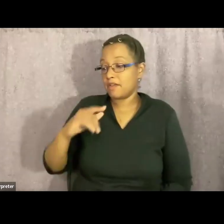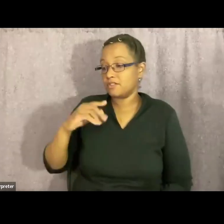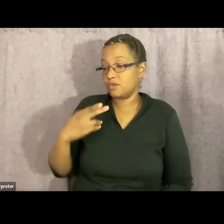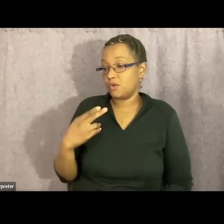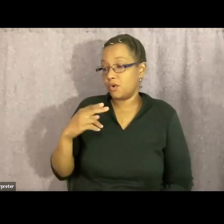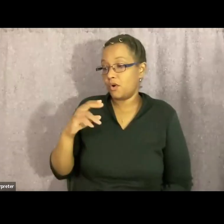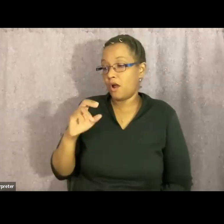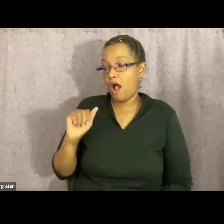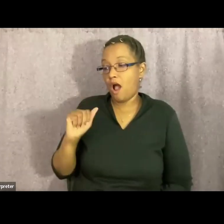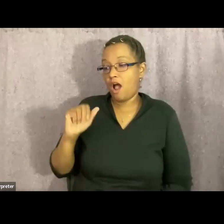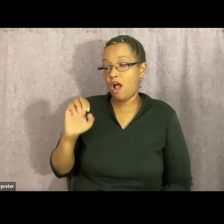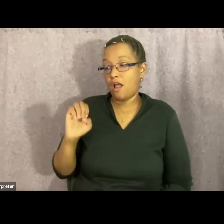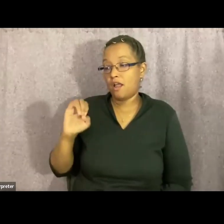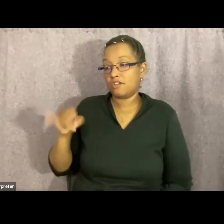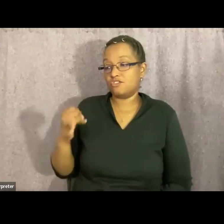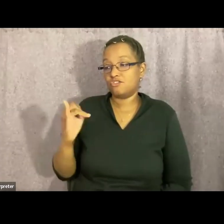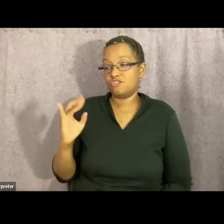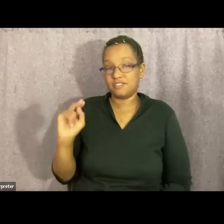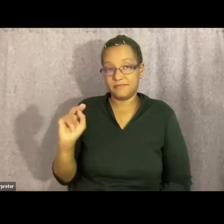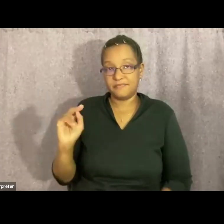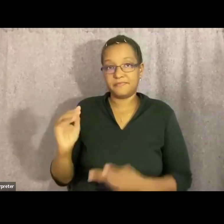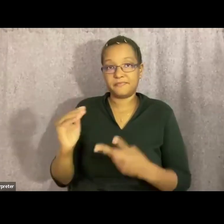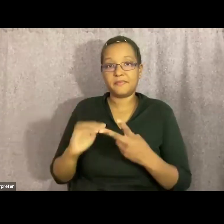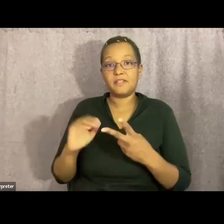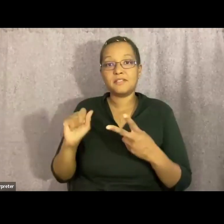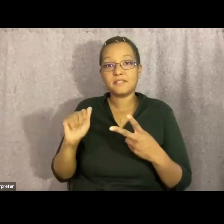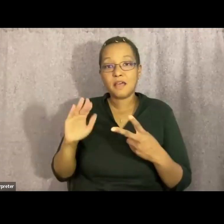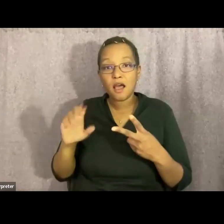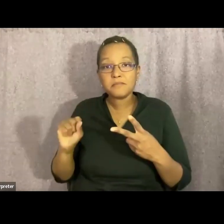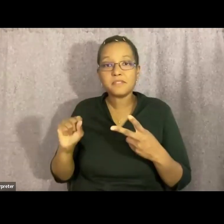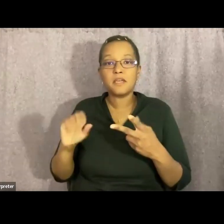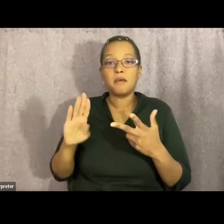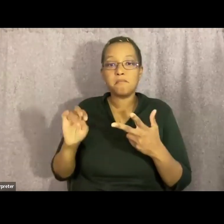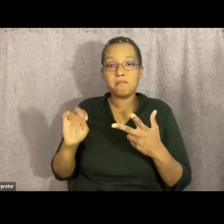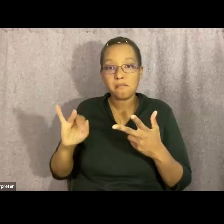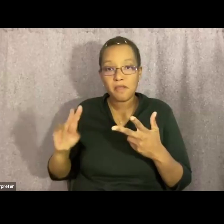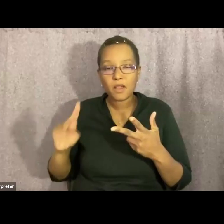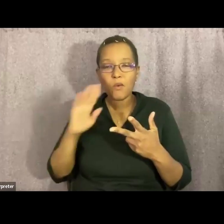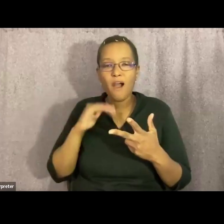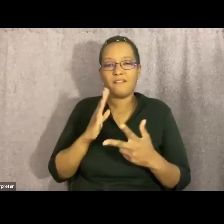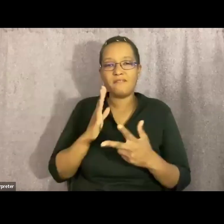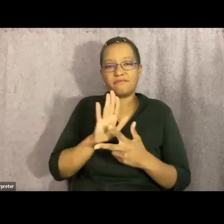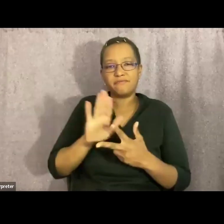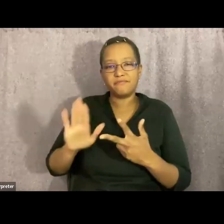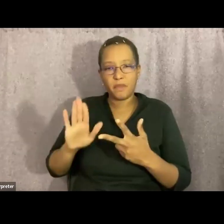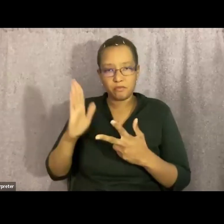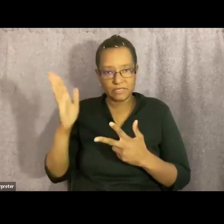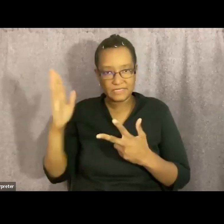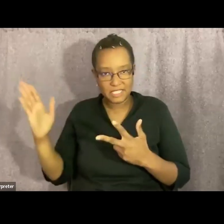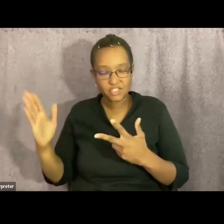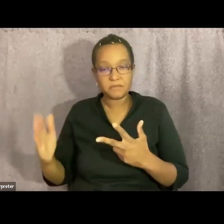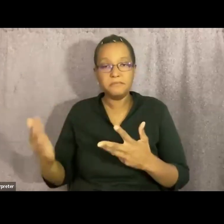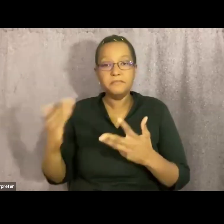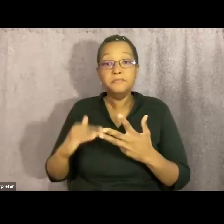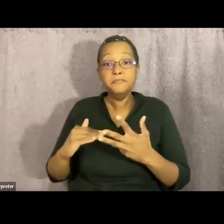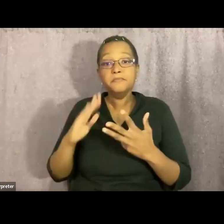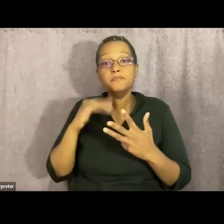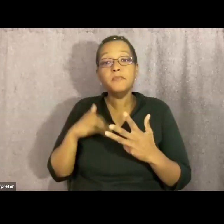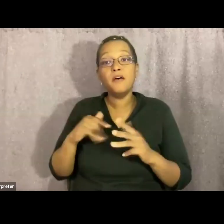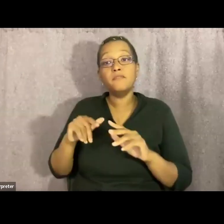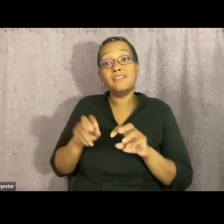Sabs, Jess, and Mick follow with their individual presentations, and then a group panel